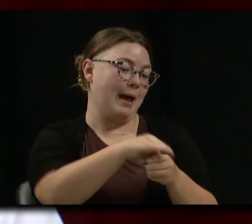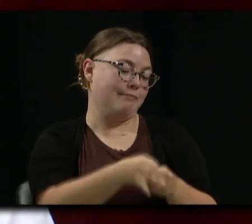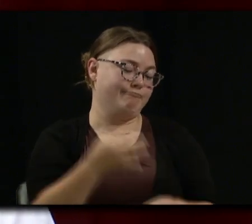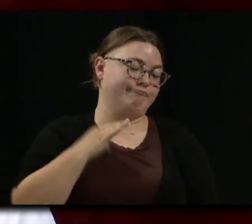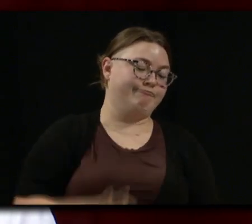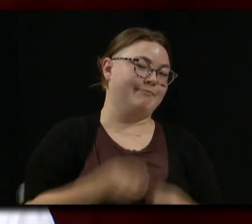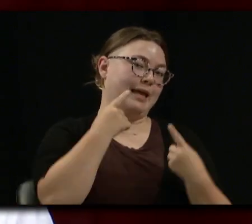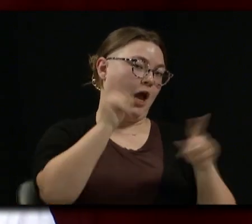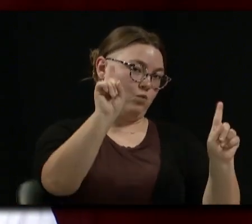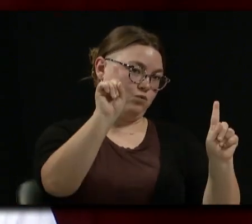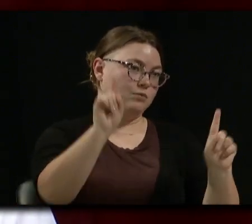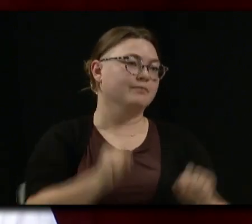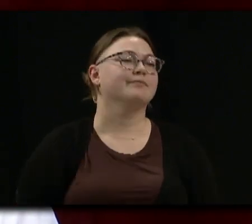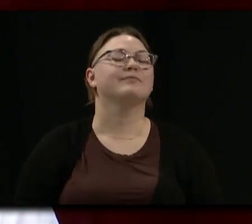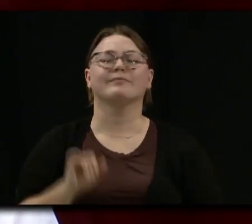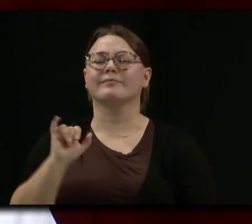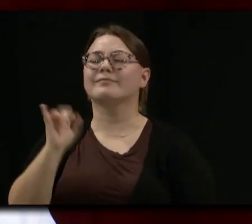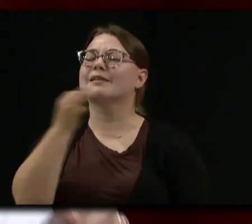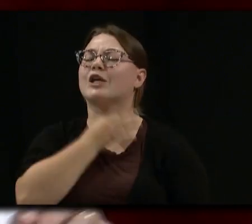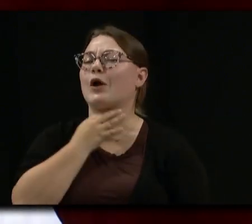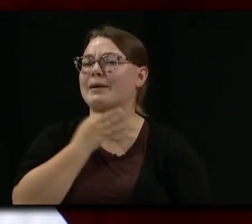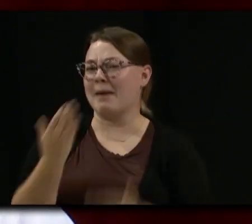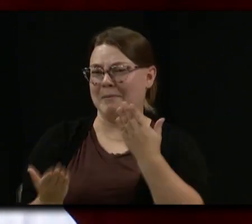off the top of your head, but I'm curious to know